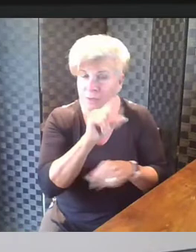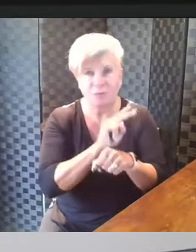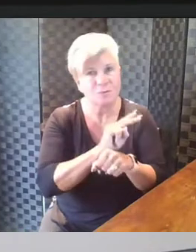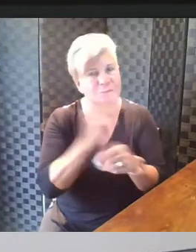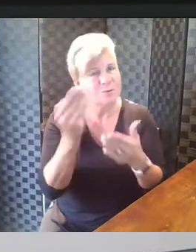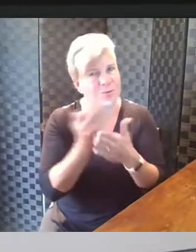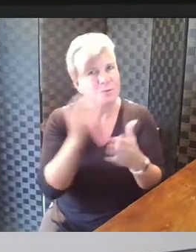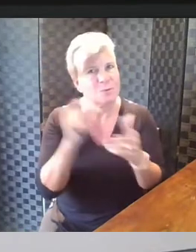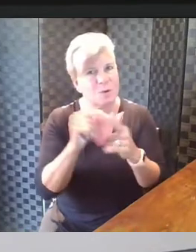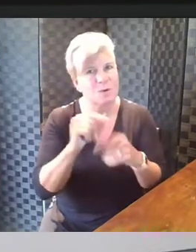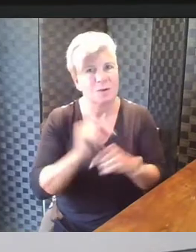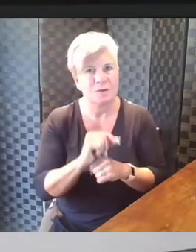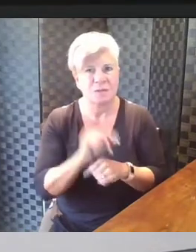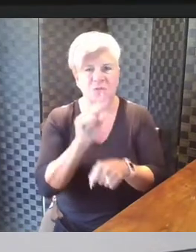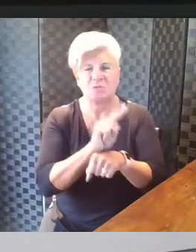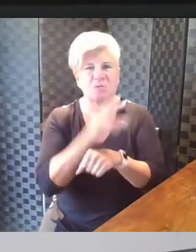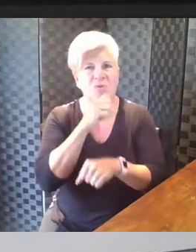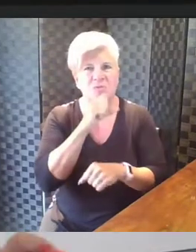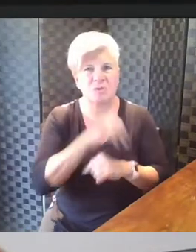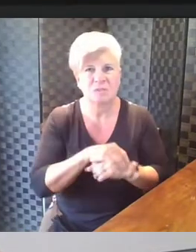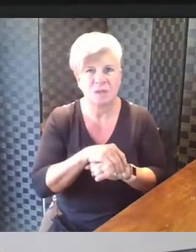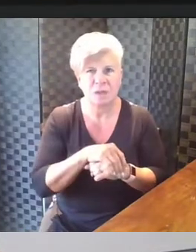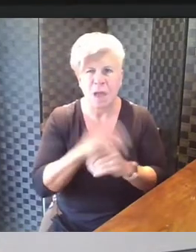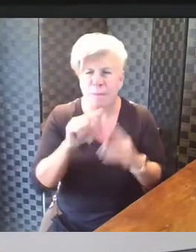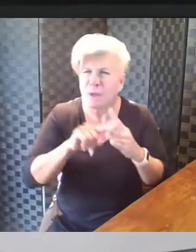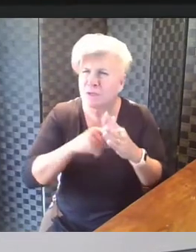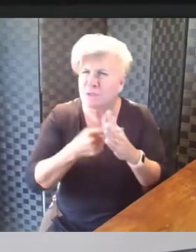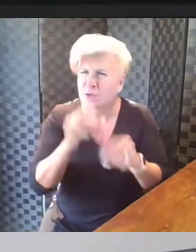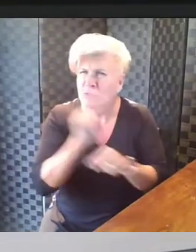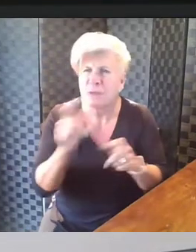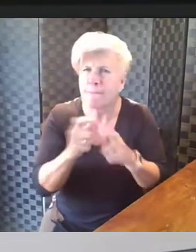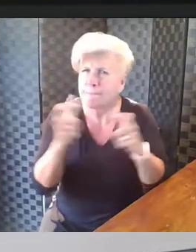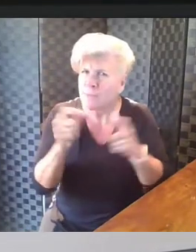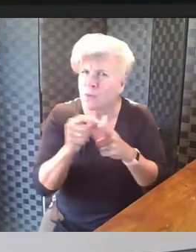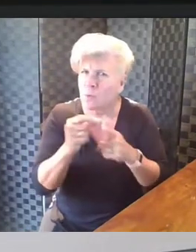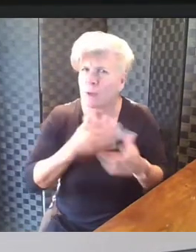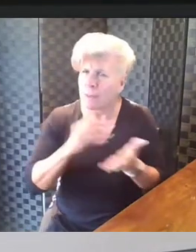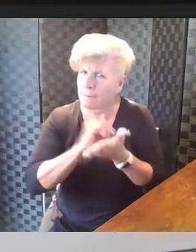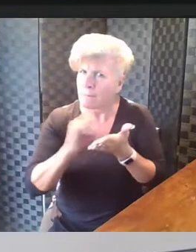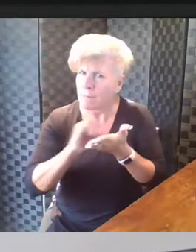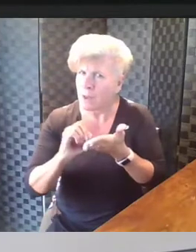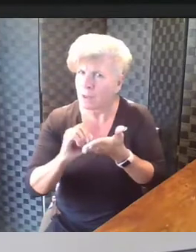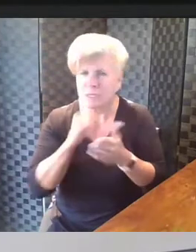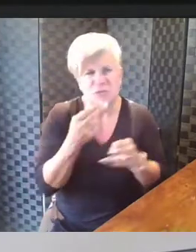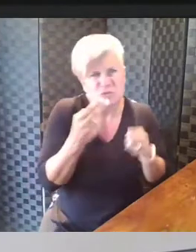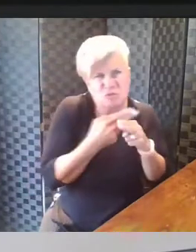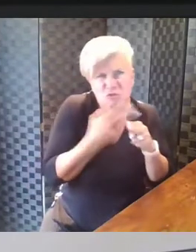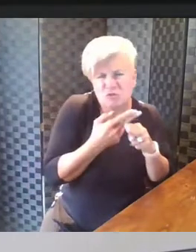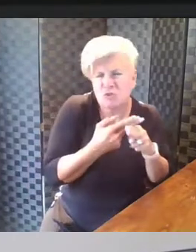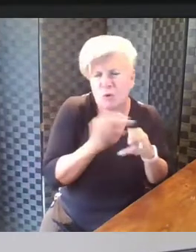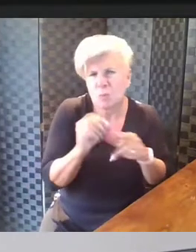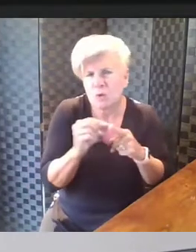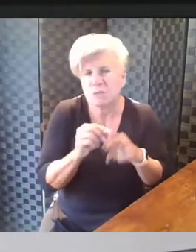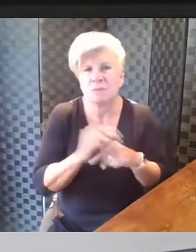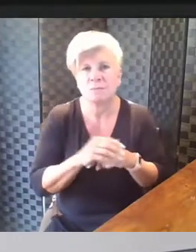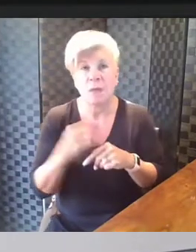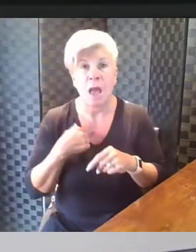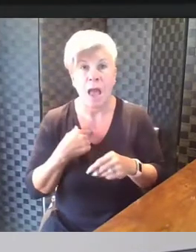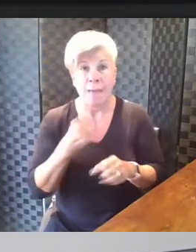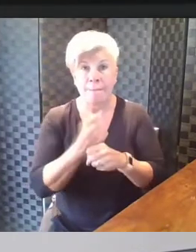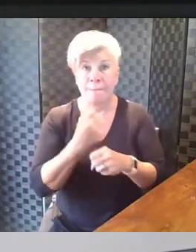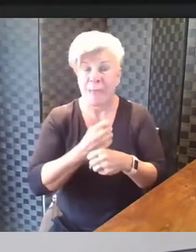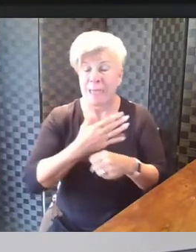ready. I thought I'm going to start using some of those big words in my journal. I'm not going to use just short little words anymore. So I said, I